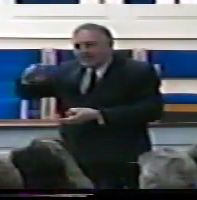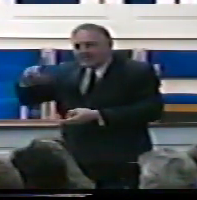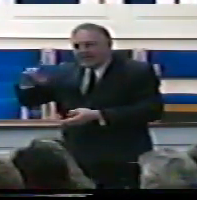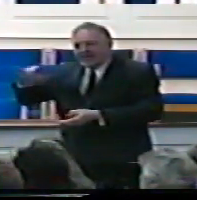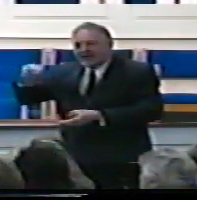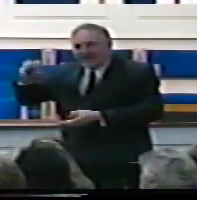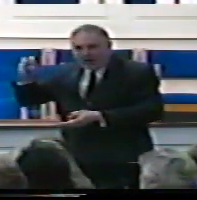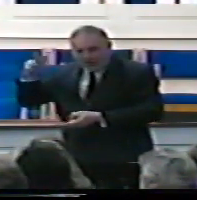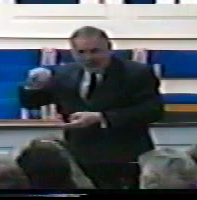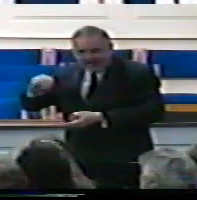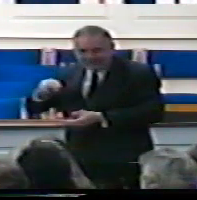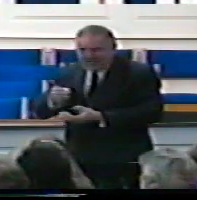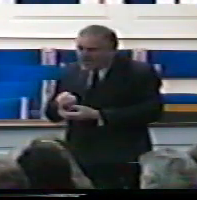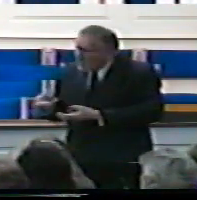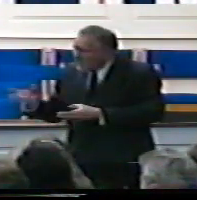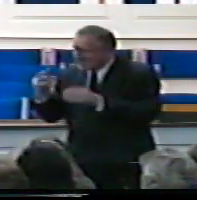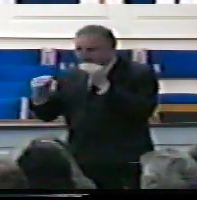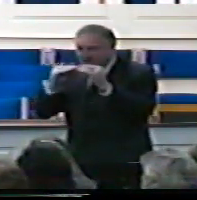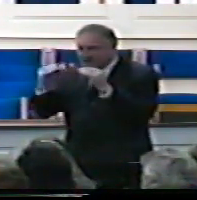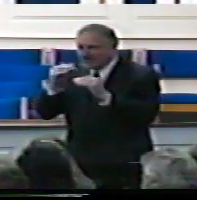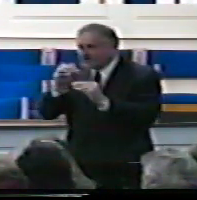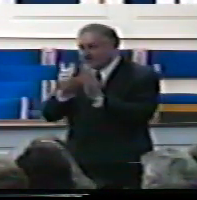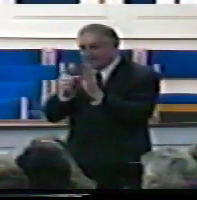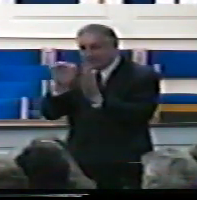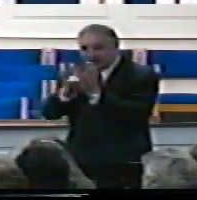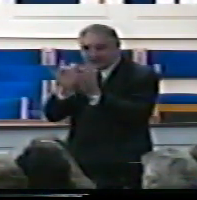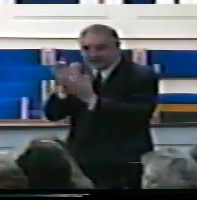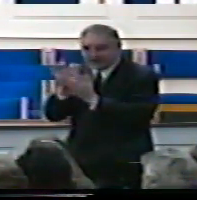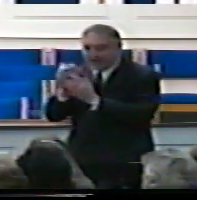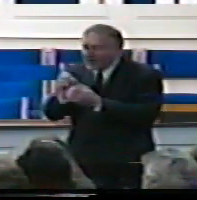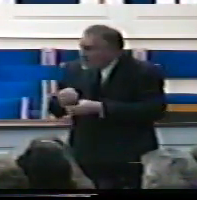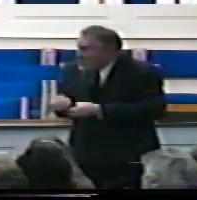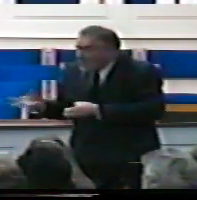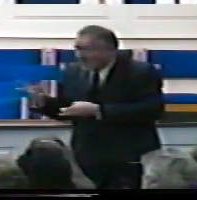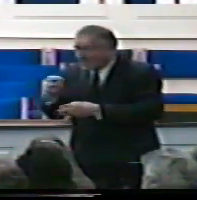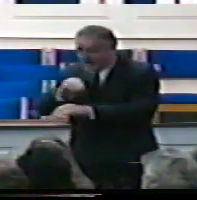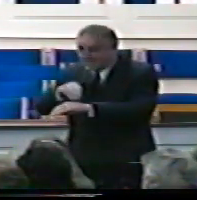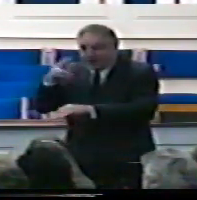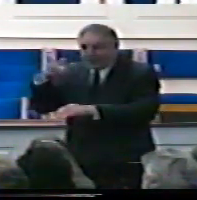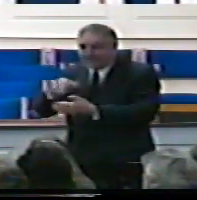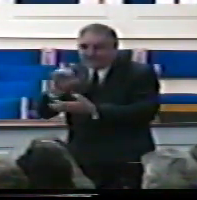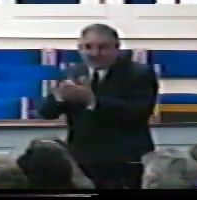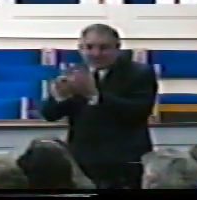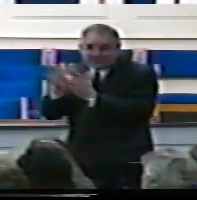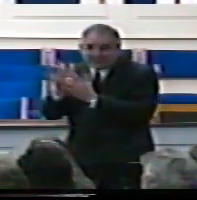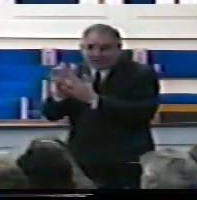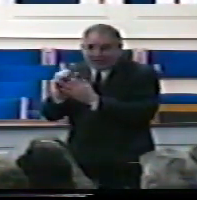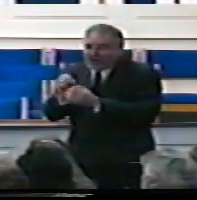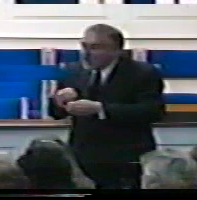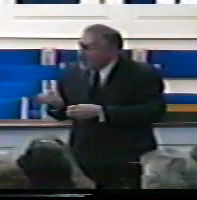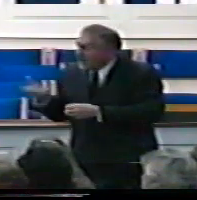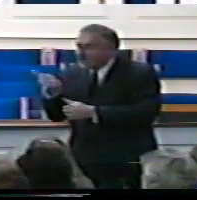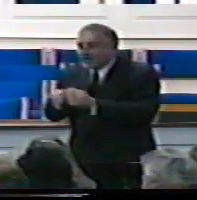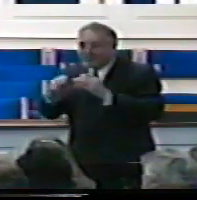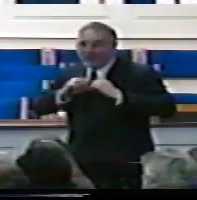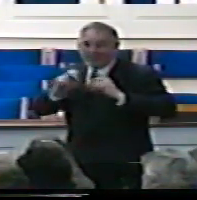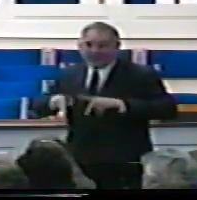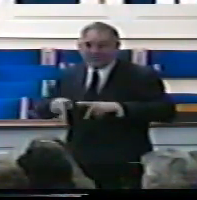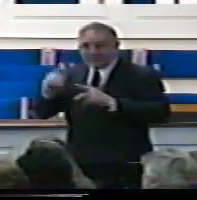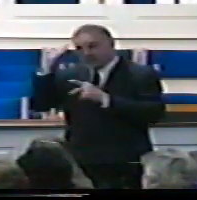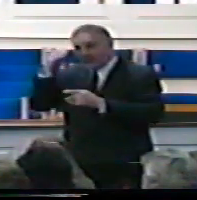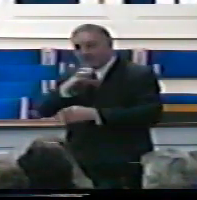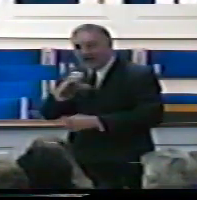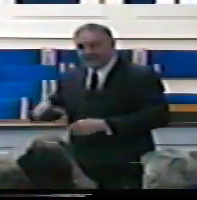Watch this. He wasted the teachings of Jesus. He wasted the miracles of Jesus. He wasted every opportunity he had to come to